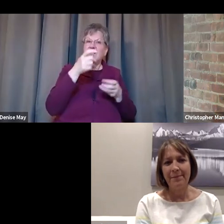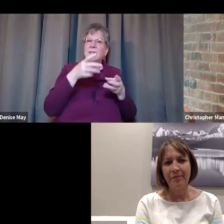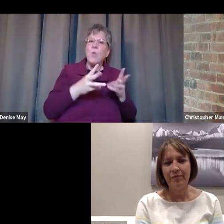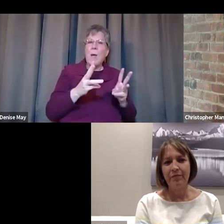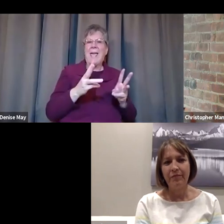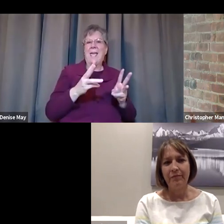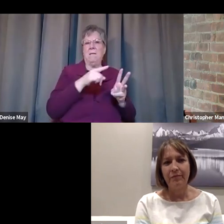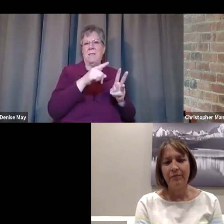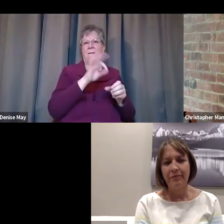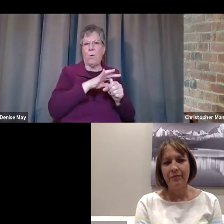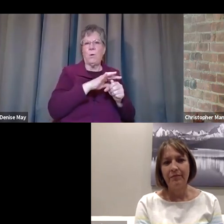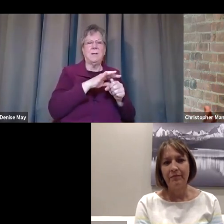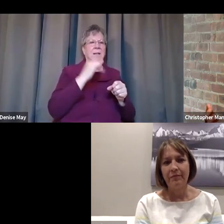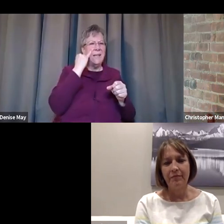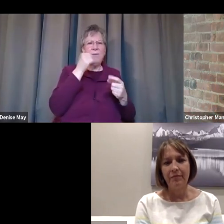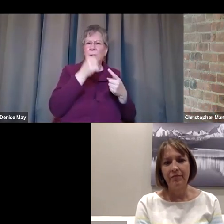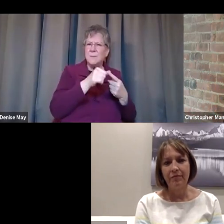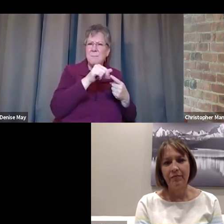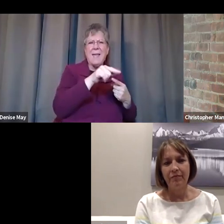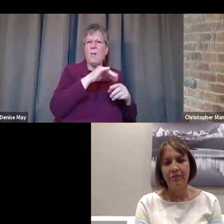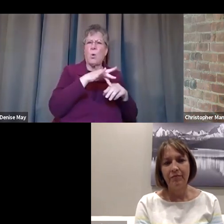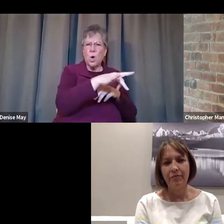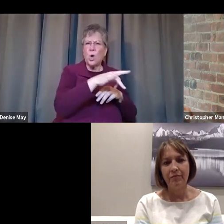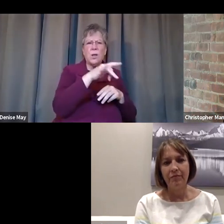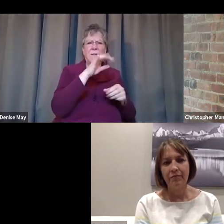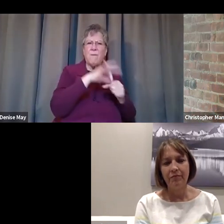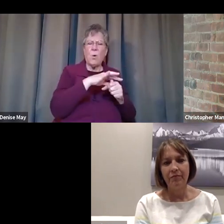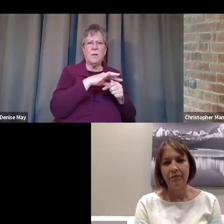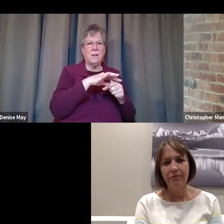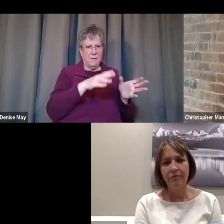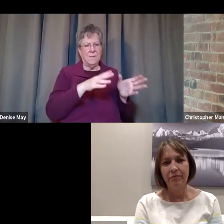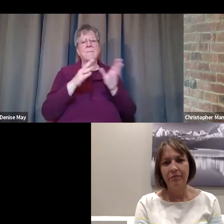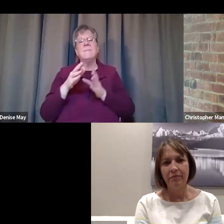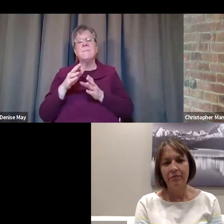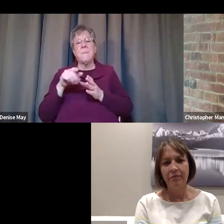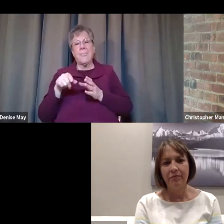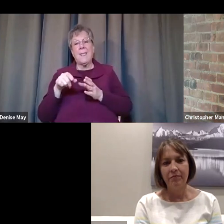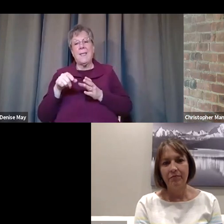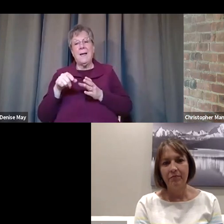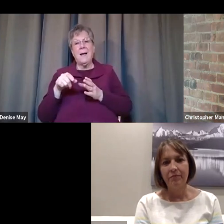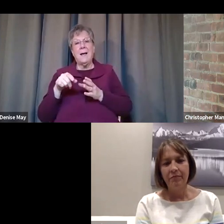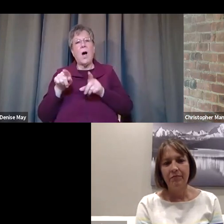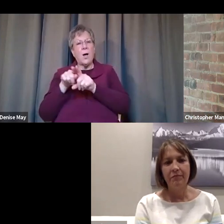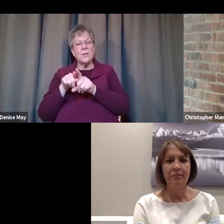some other piece. And we saw in the House, this almost played out in a Democratic challenge around